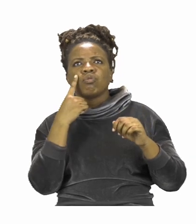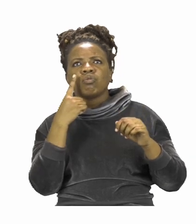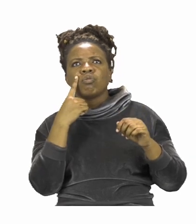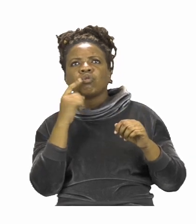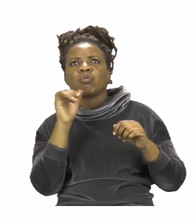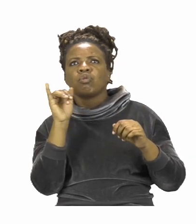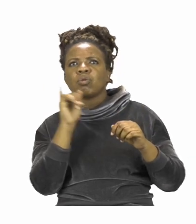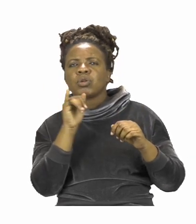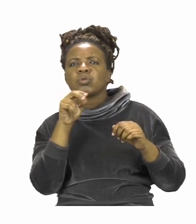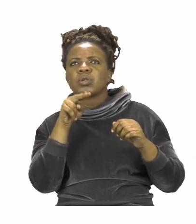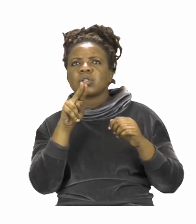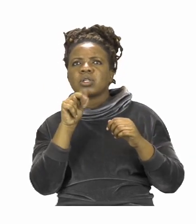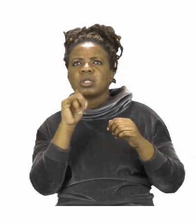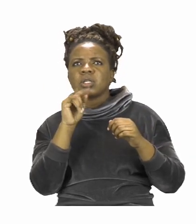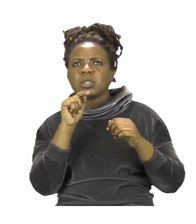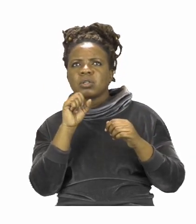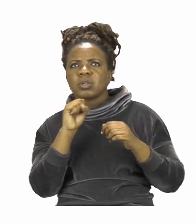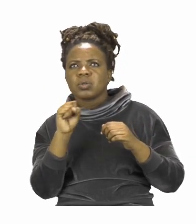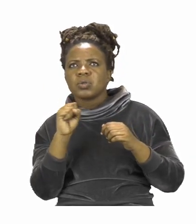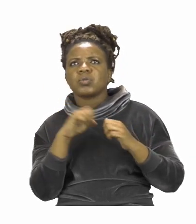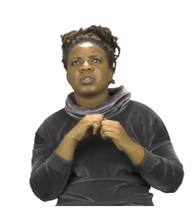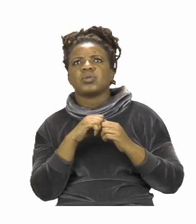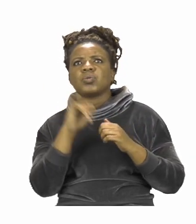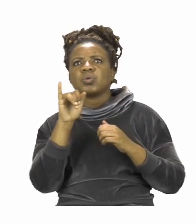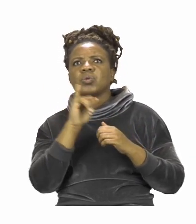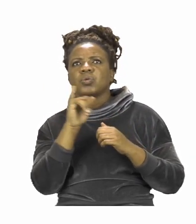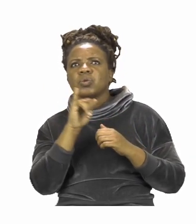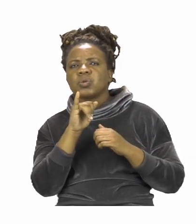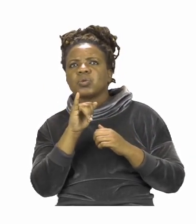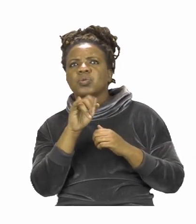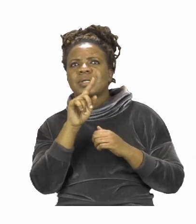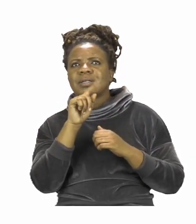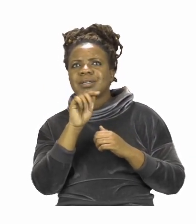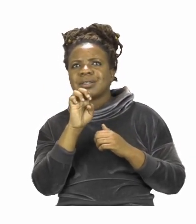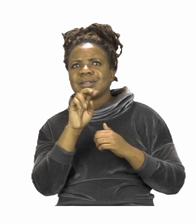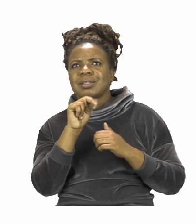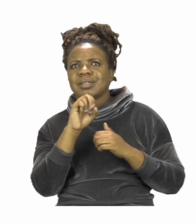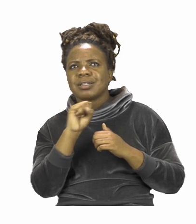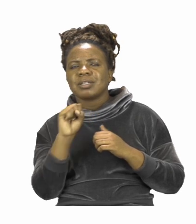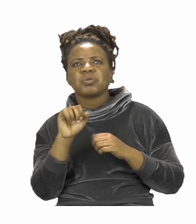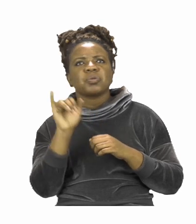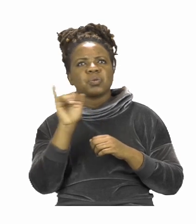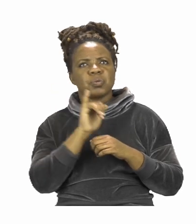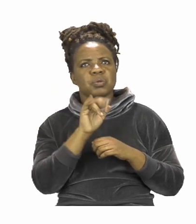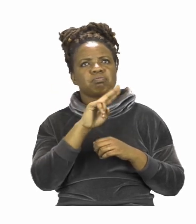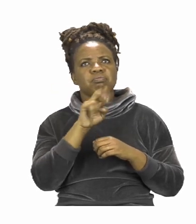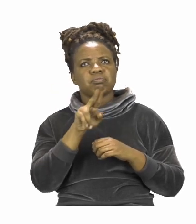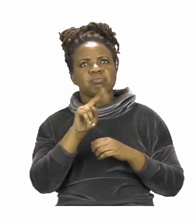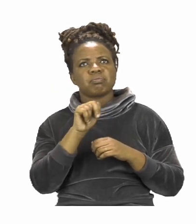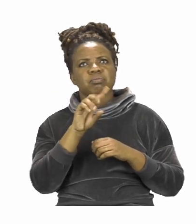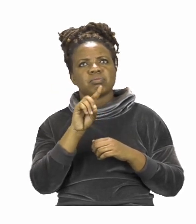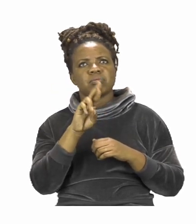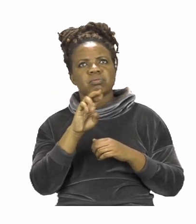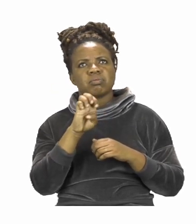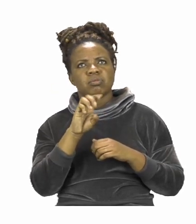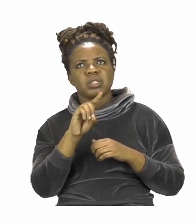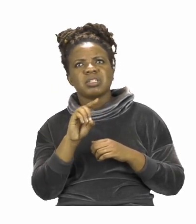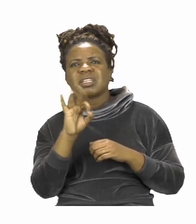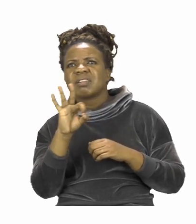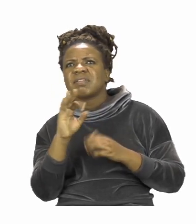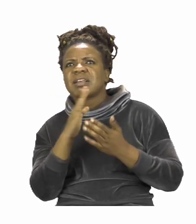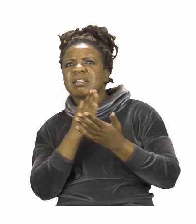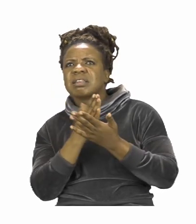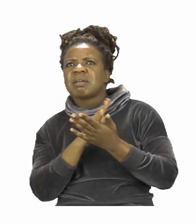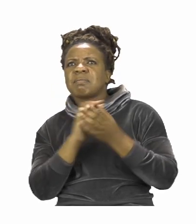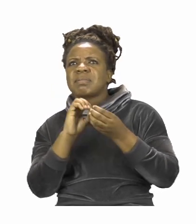hundreds, that's okay. Don't change how you're supposed to do the exercise. When